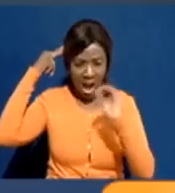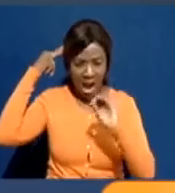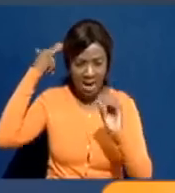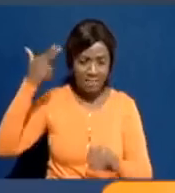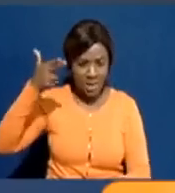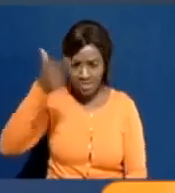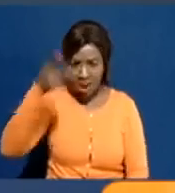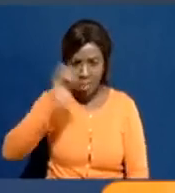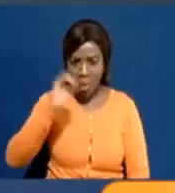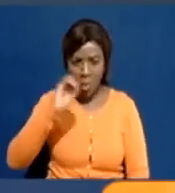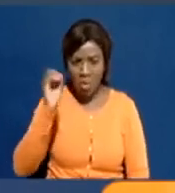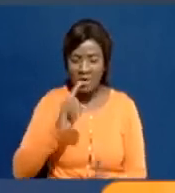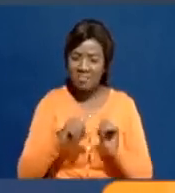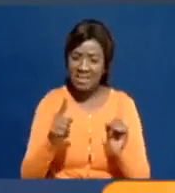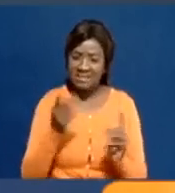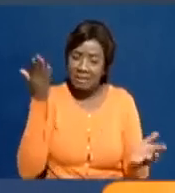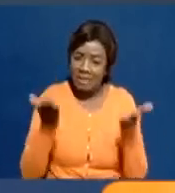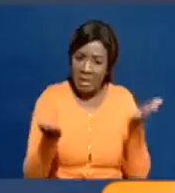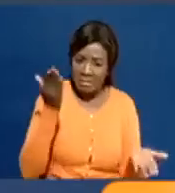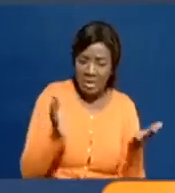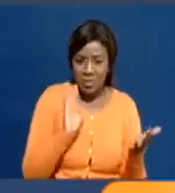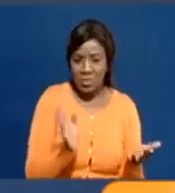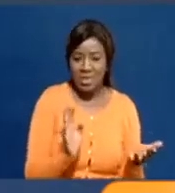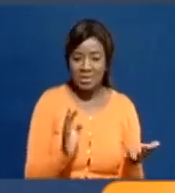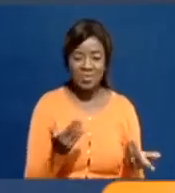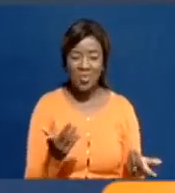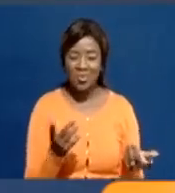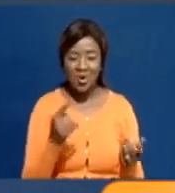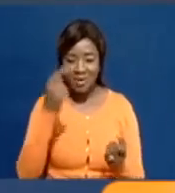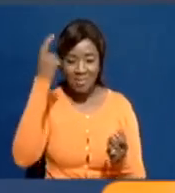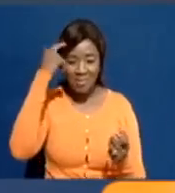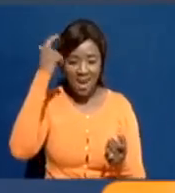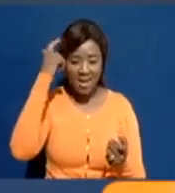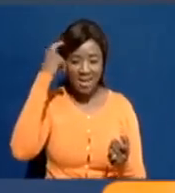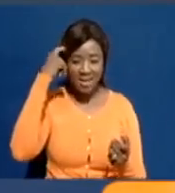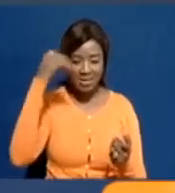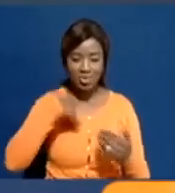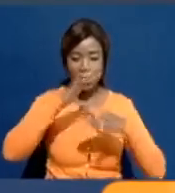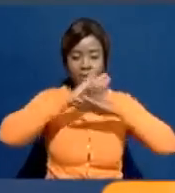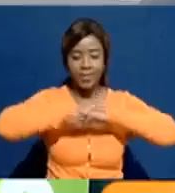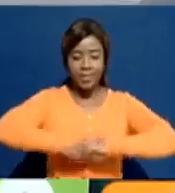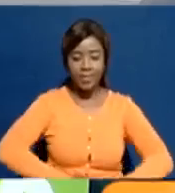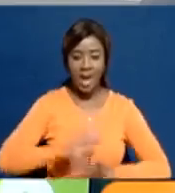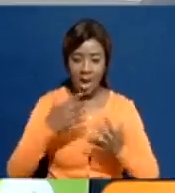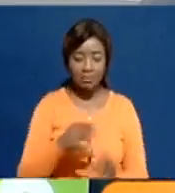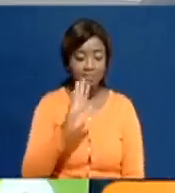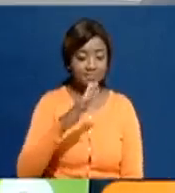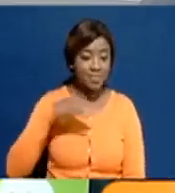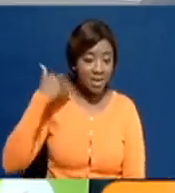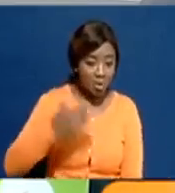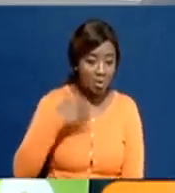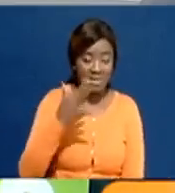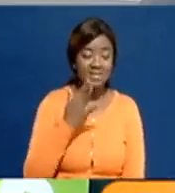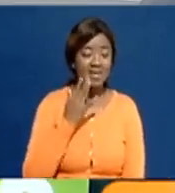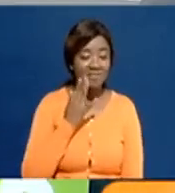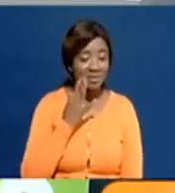And, you know, how do you keep a positive mind knowing that it could come back? Every single day you think about the